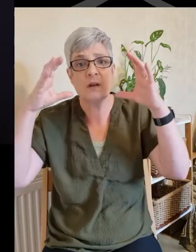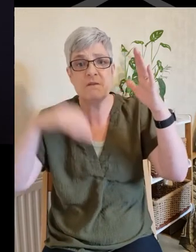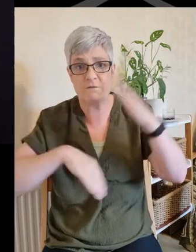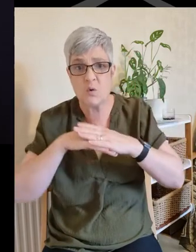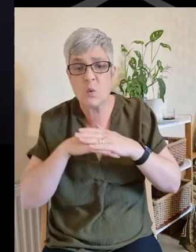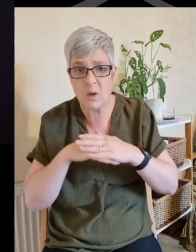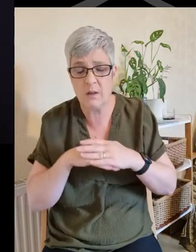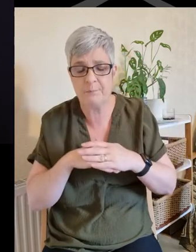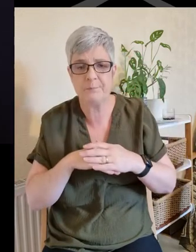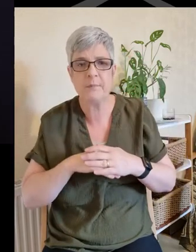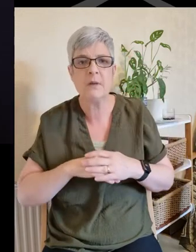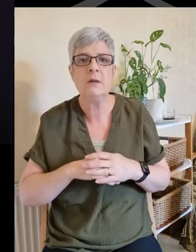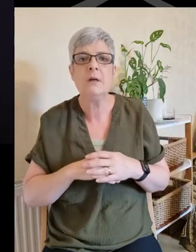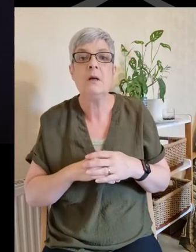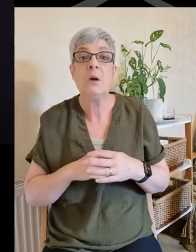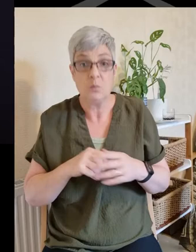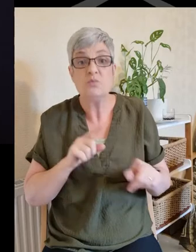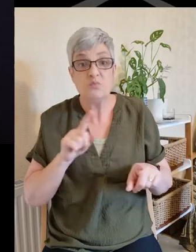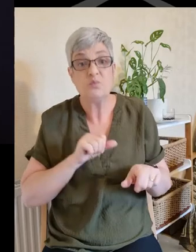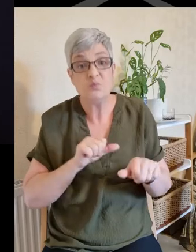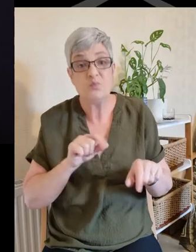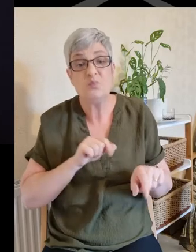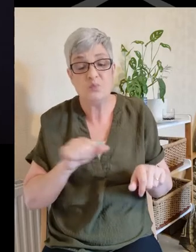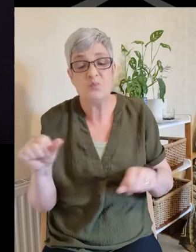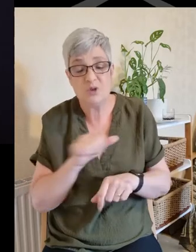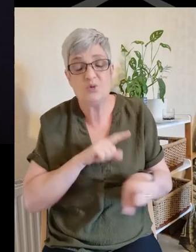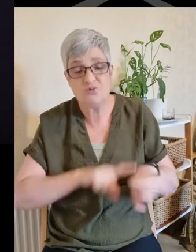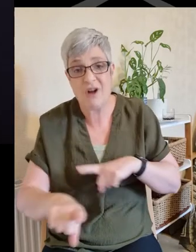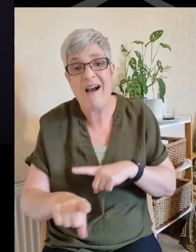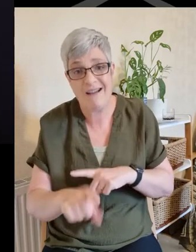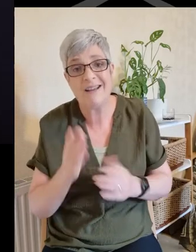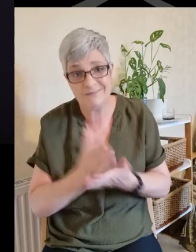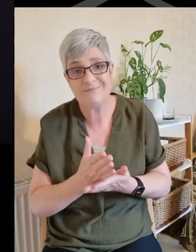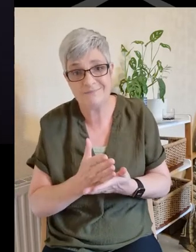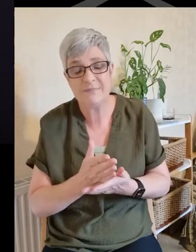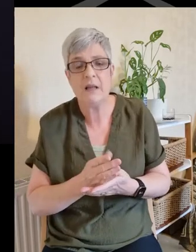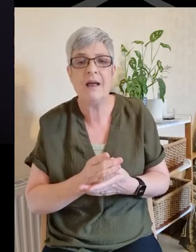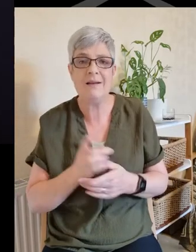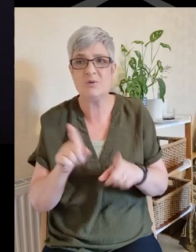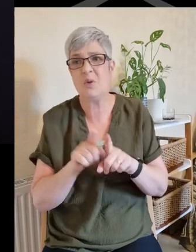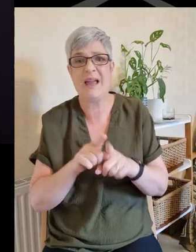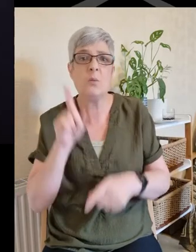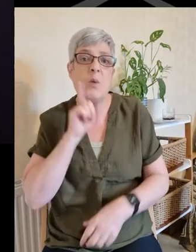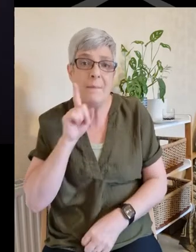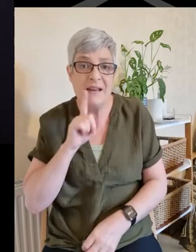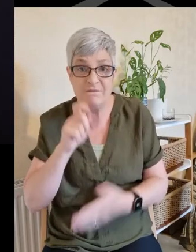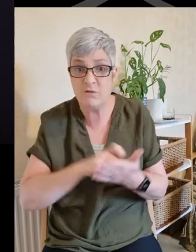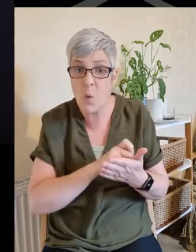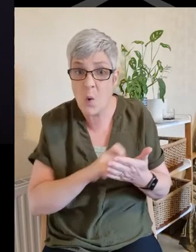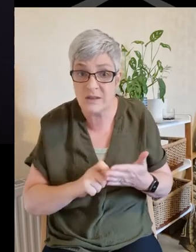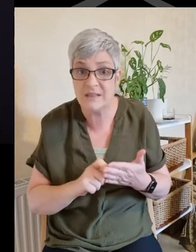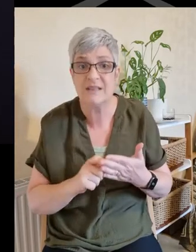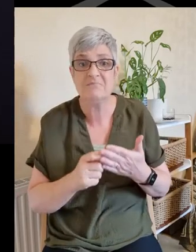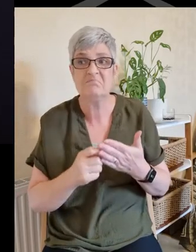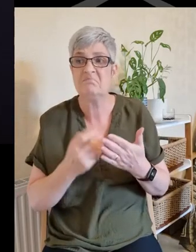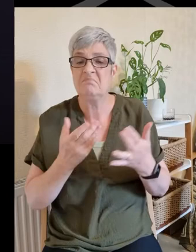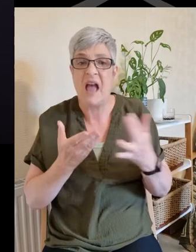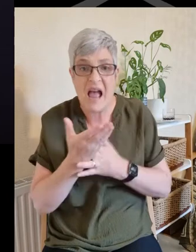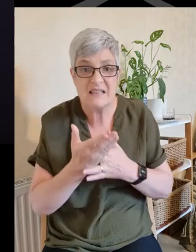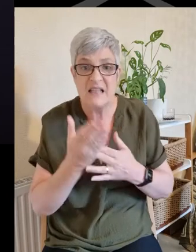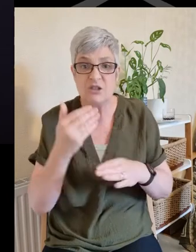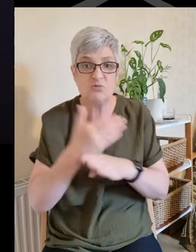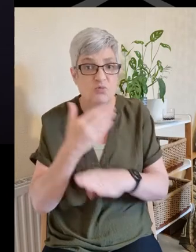Doesn't mean we shouldn't try, we certainly should. And for example, women being able to vote, having access to many jobs, access